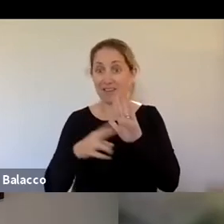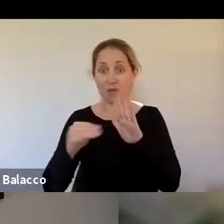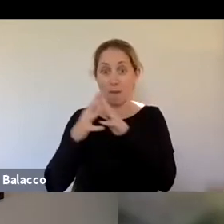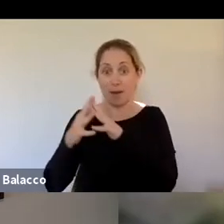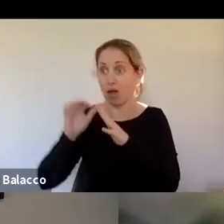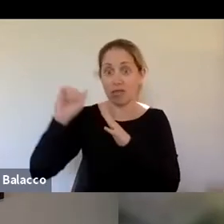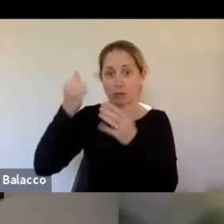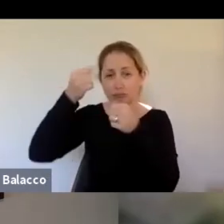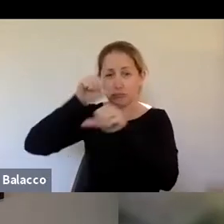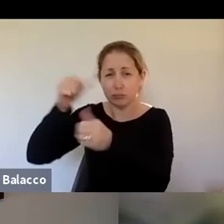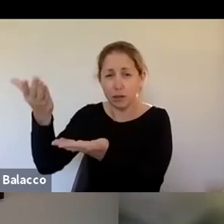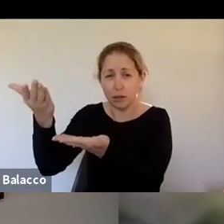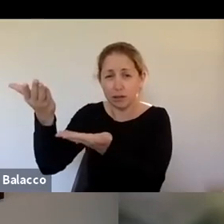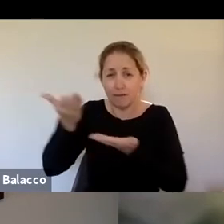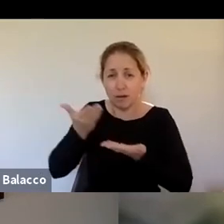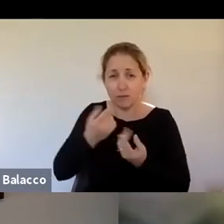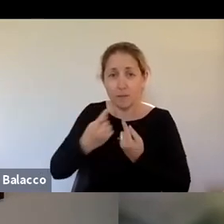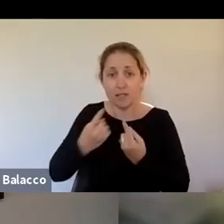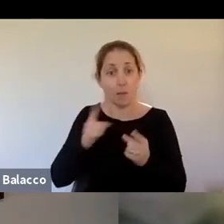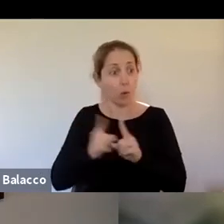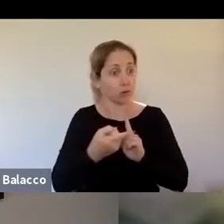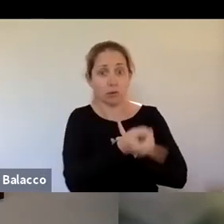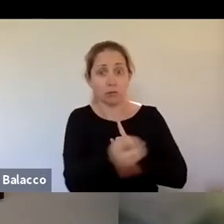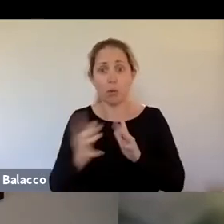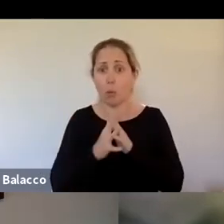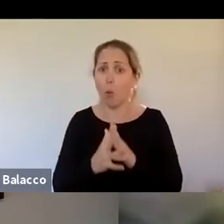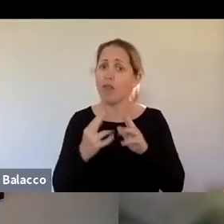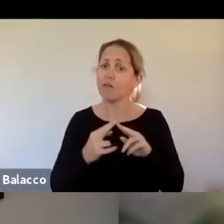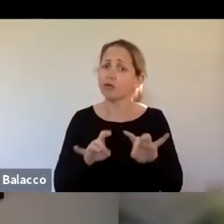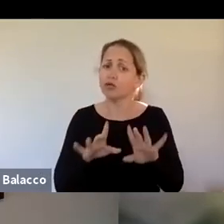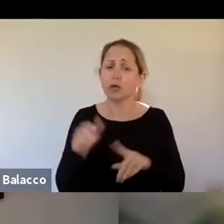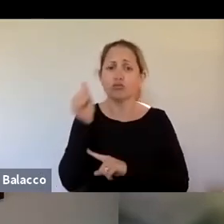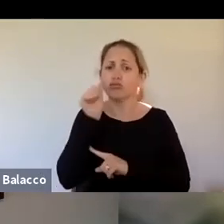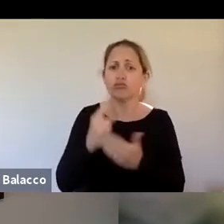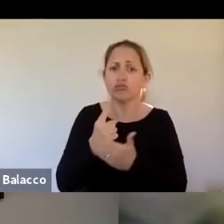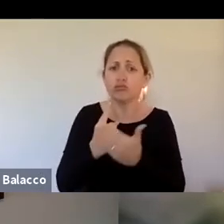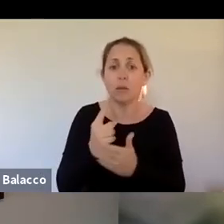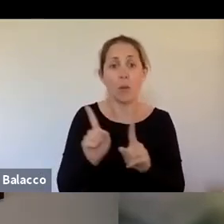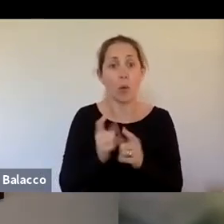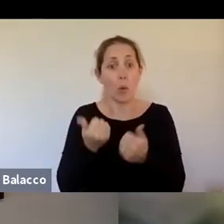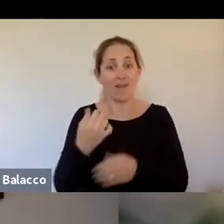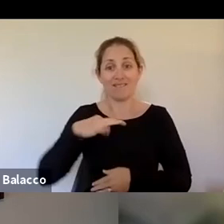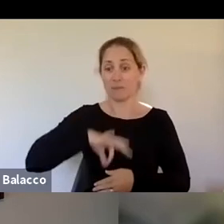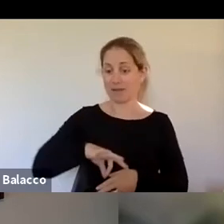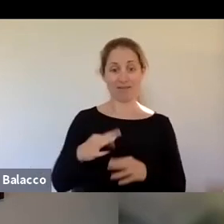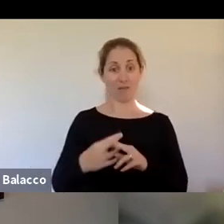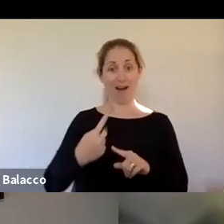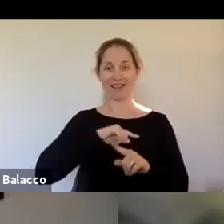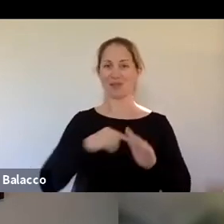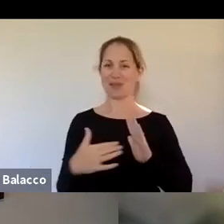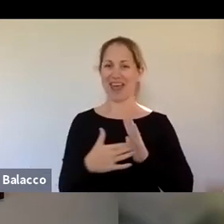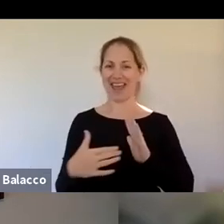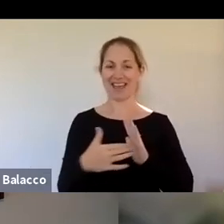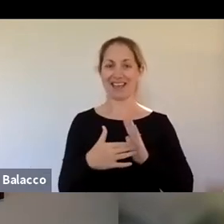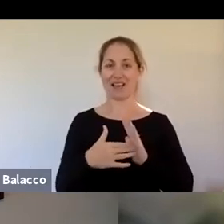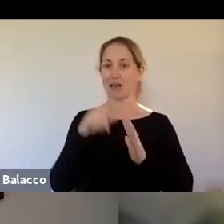resources that gives everyone more bang for their buck. And another benefit is moments like this today, where we can compare how